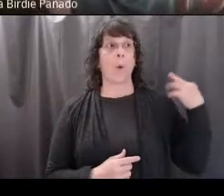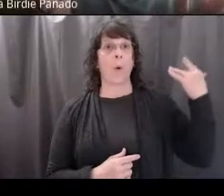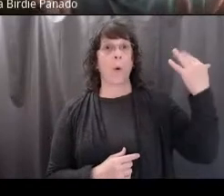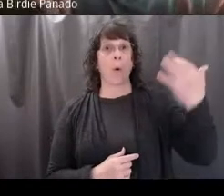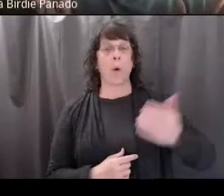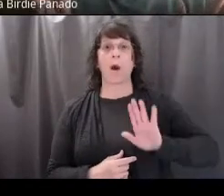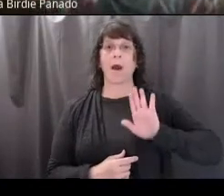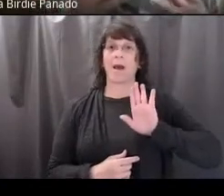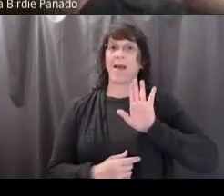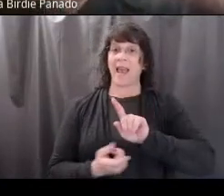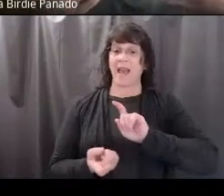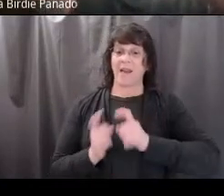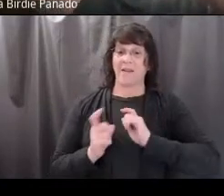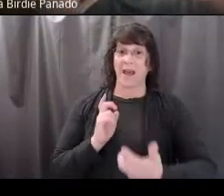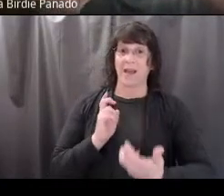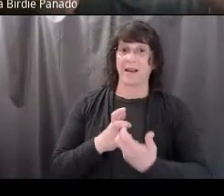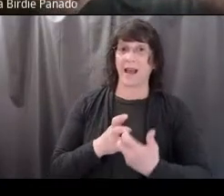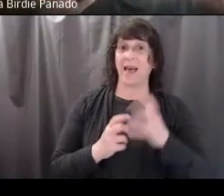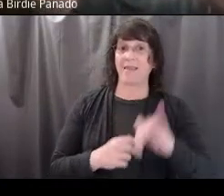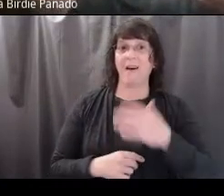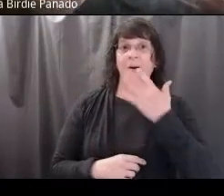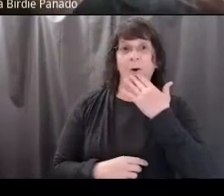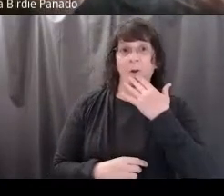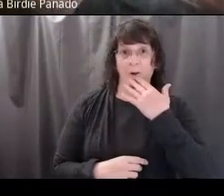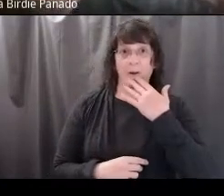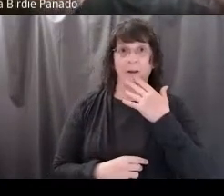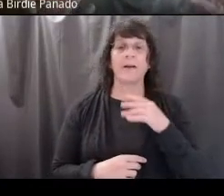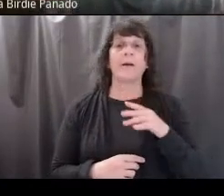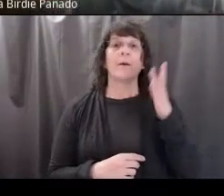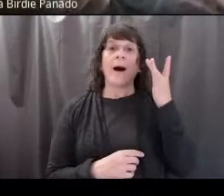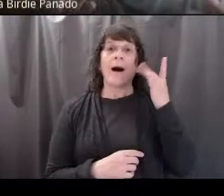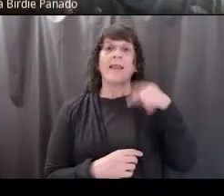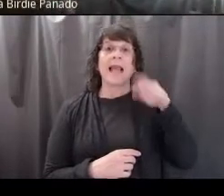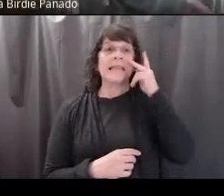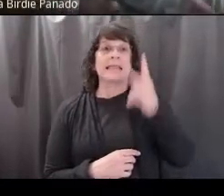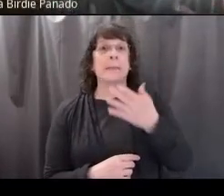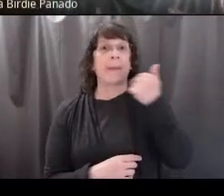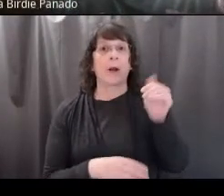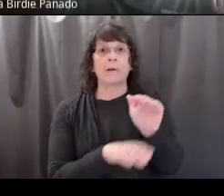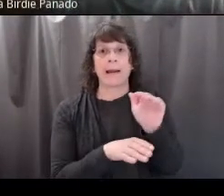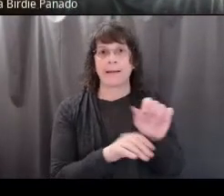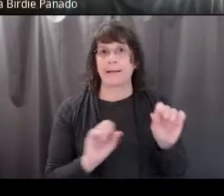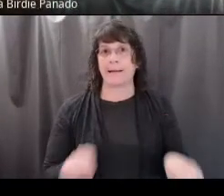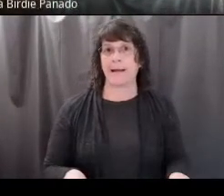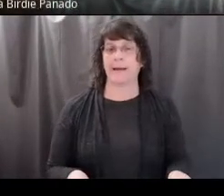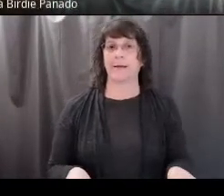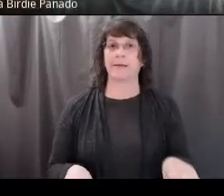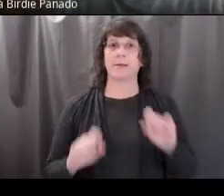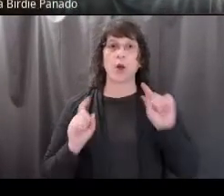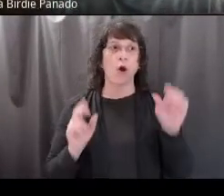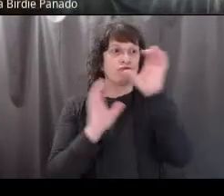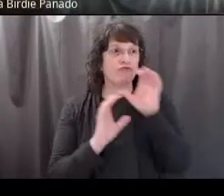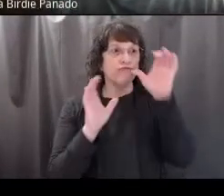have adapted to have this color eye so that they can see better at nighttime to go